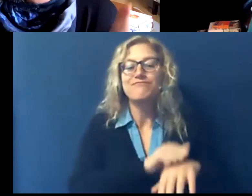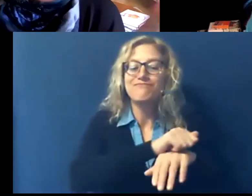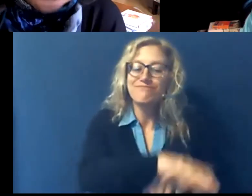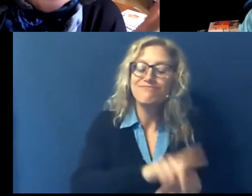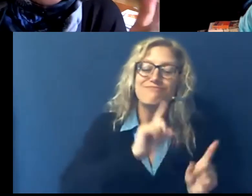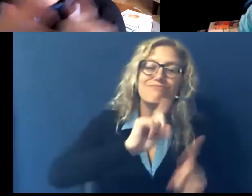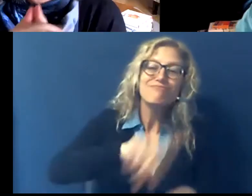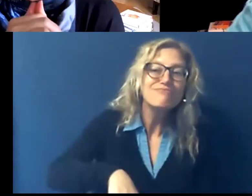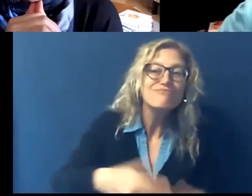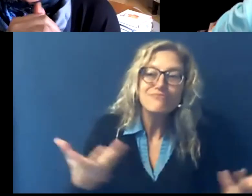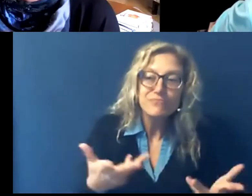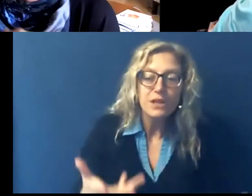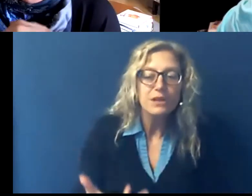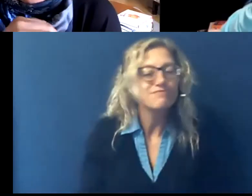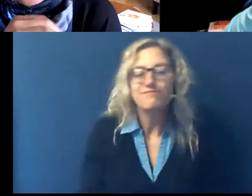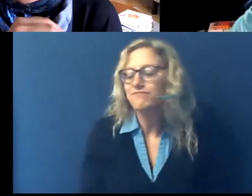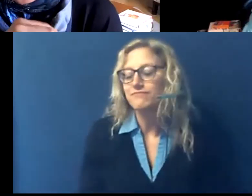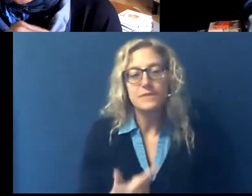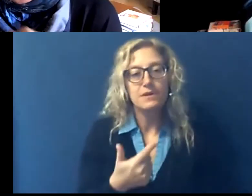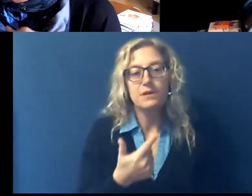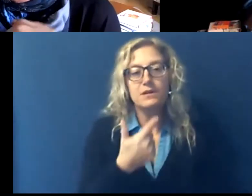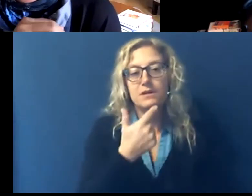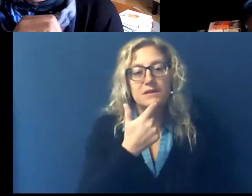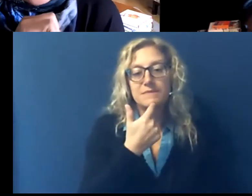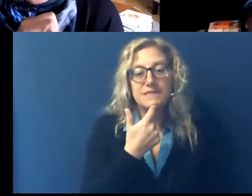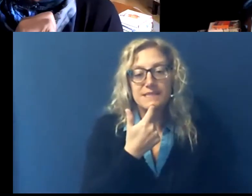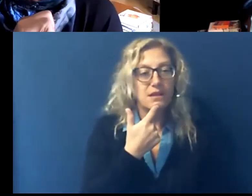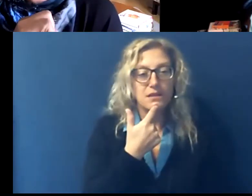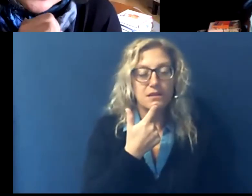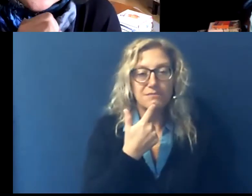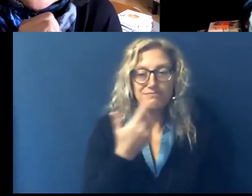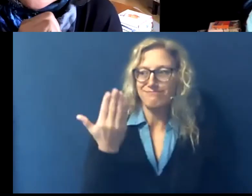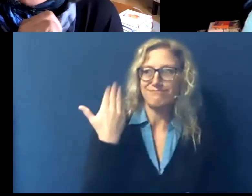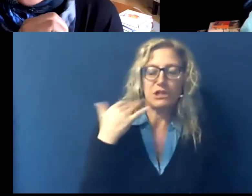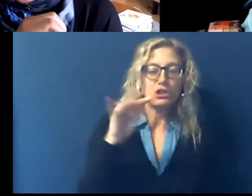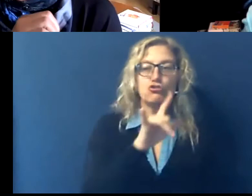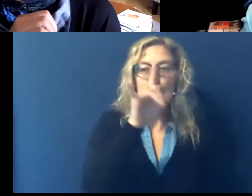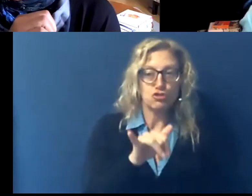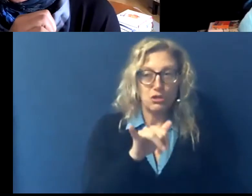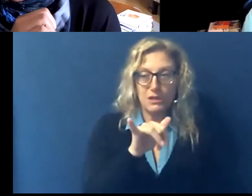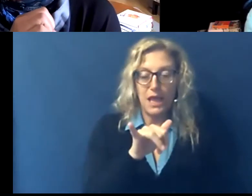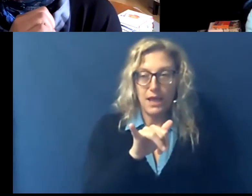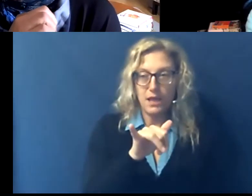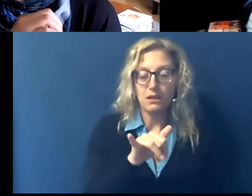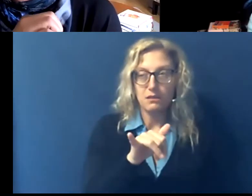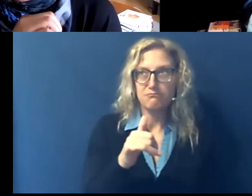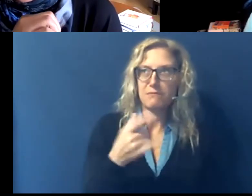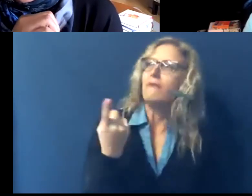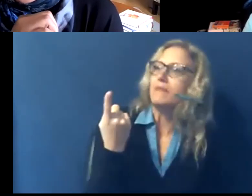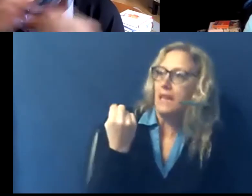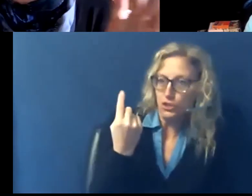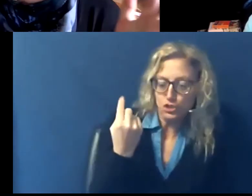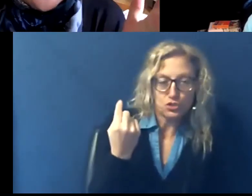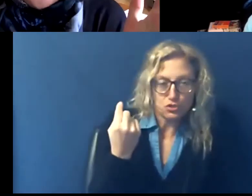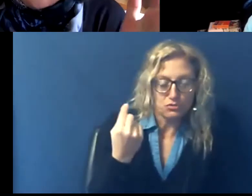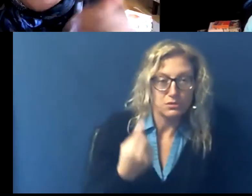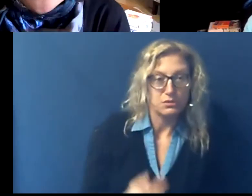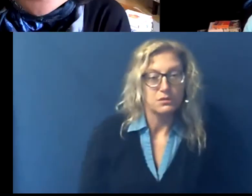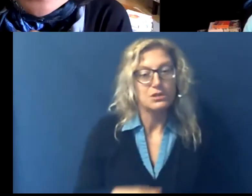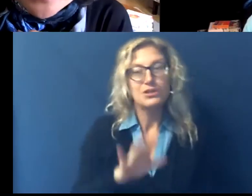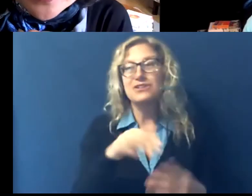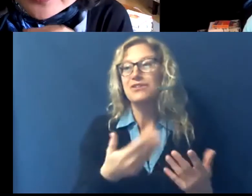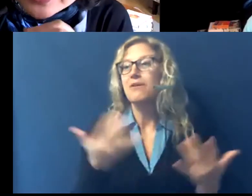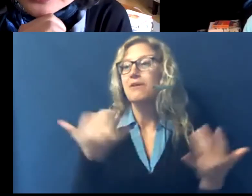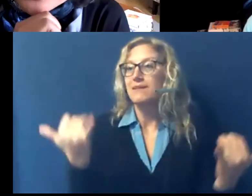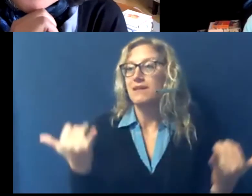that basically lifted that injunction back in July of last year. And so much of the wall